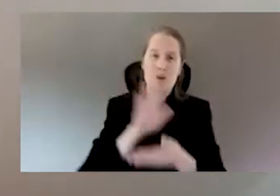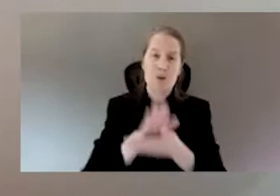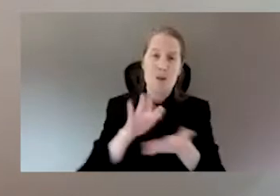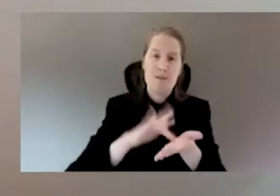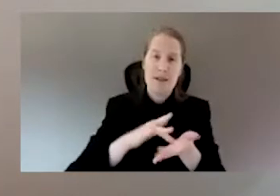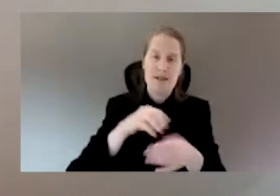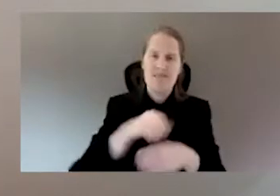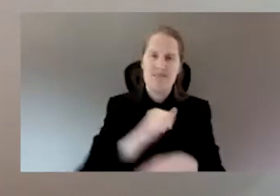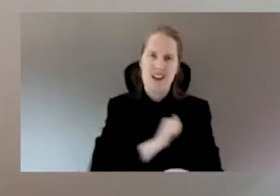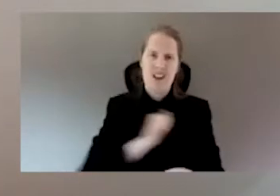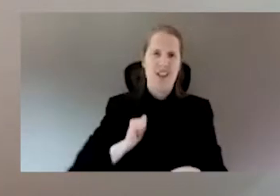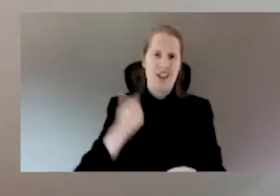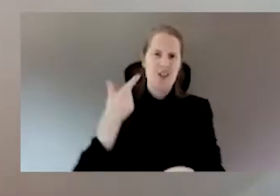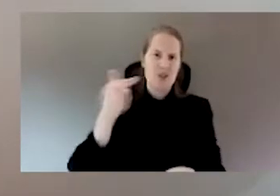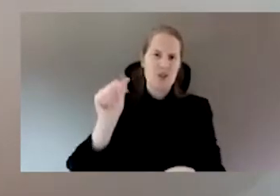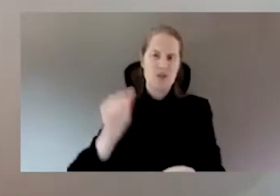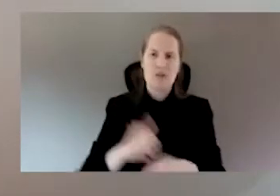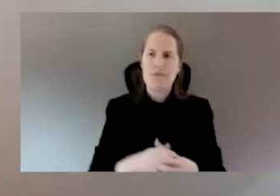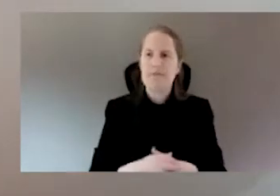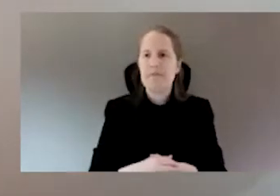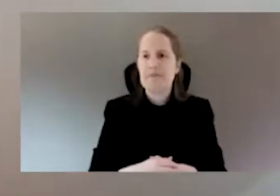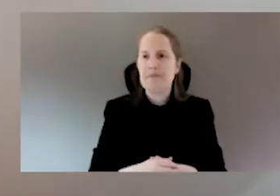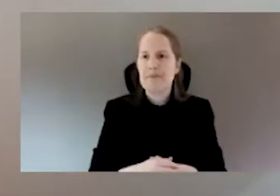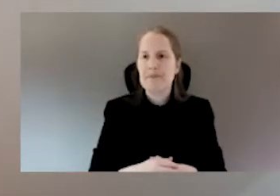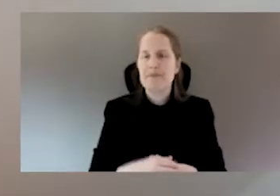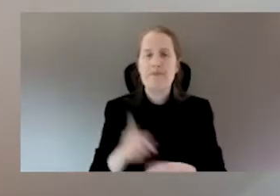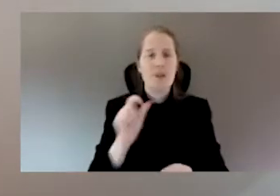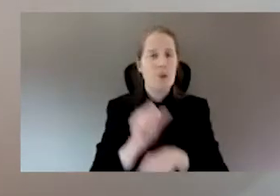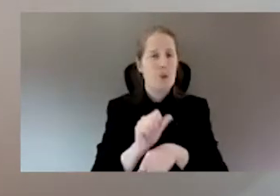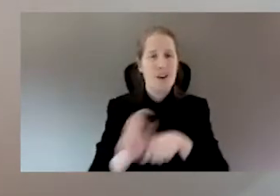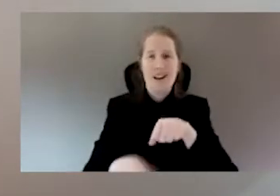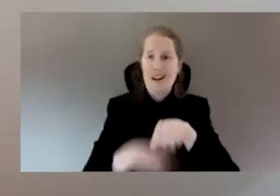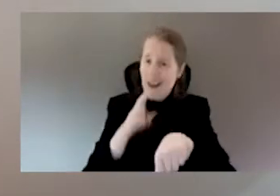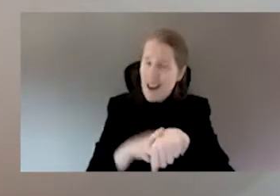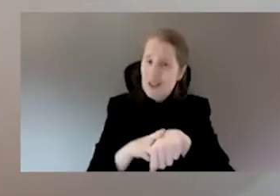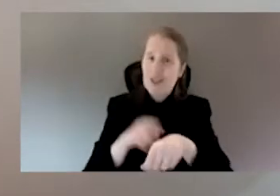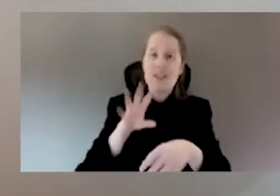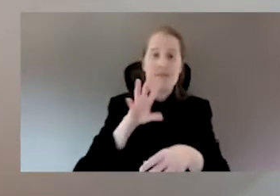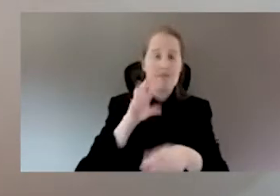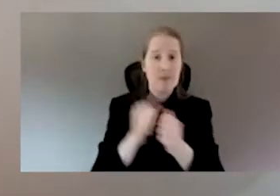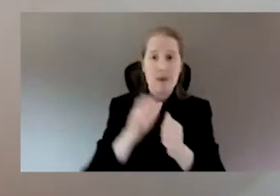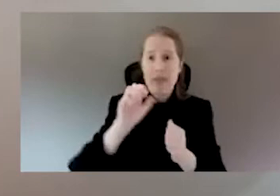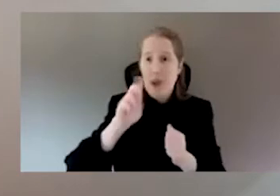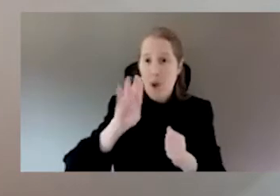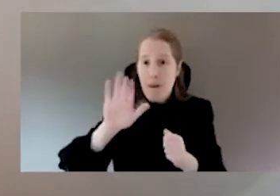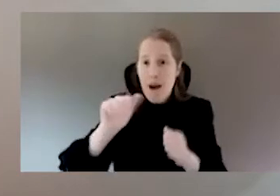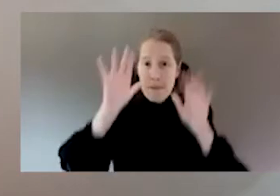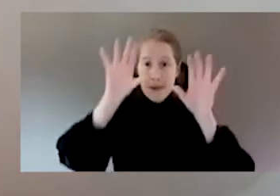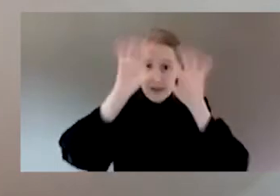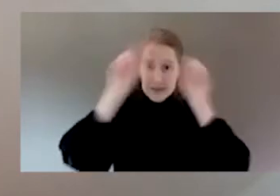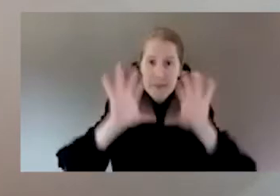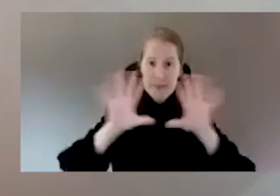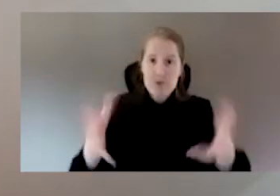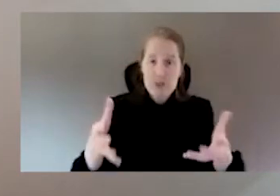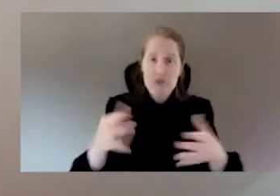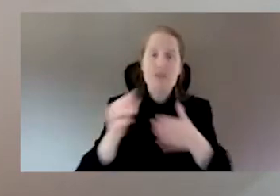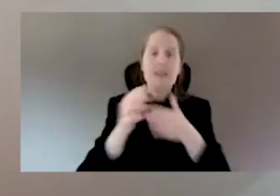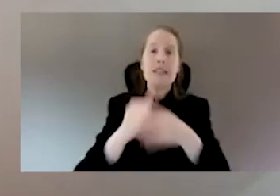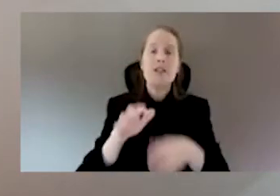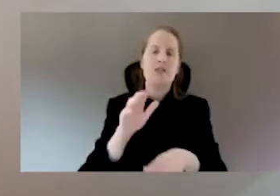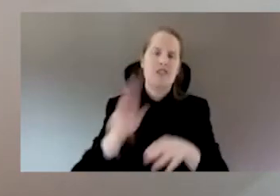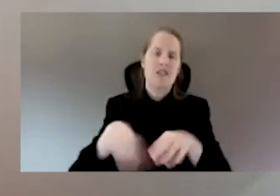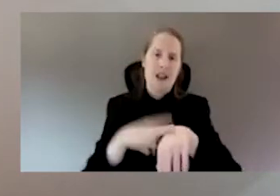Georgia. Daniel has worked nationally within the Obama administration and as a leader in the National Working Group on